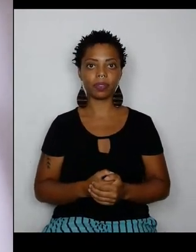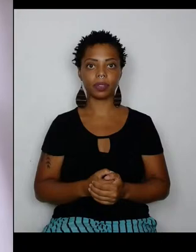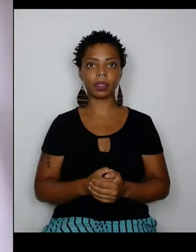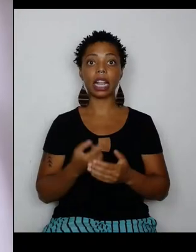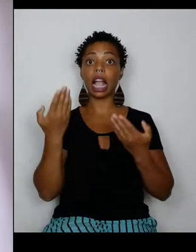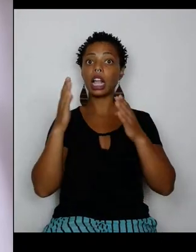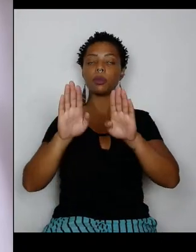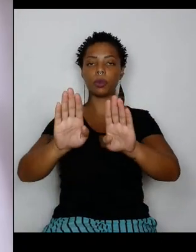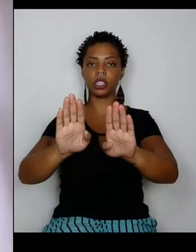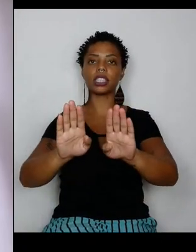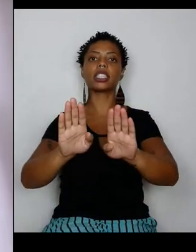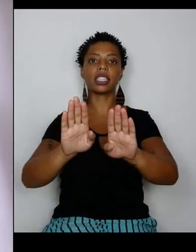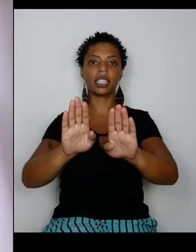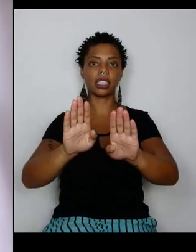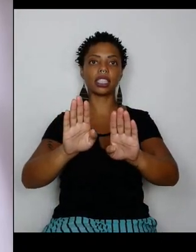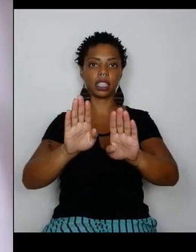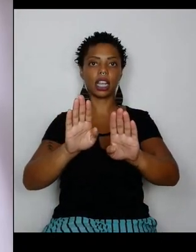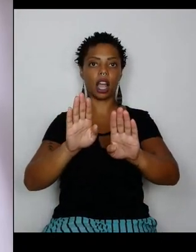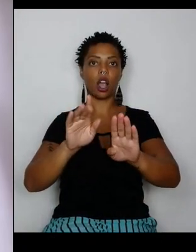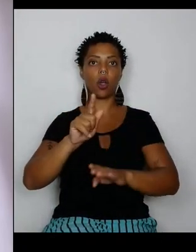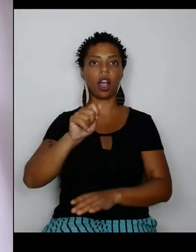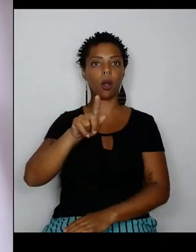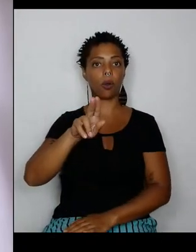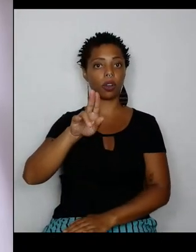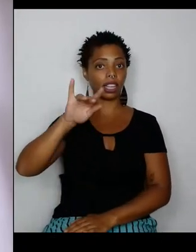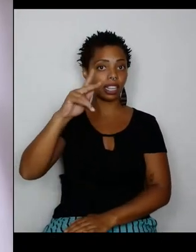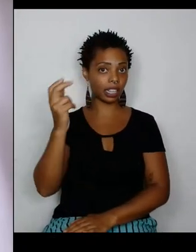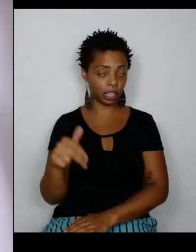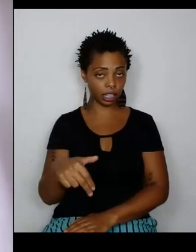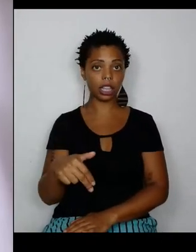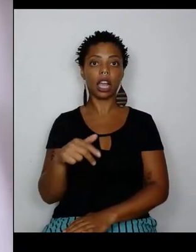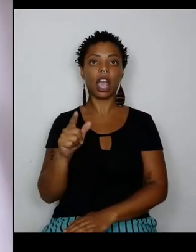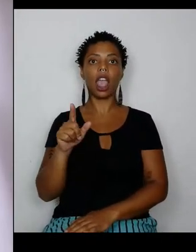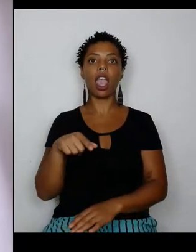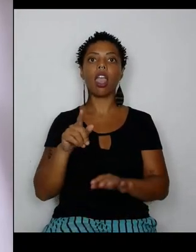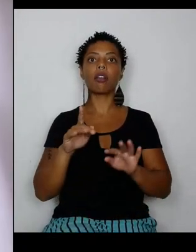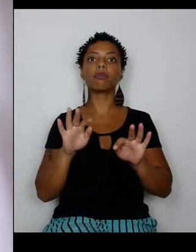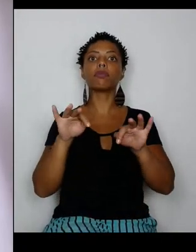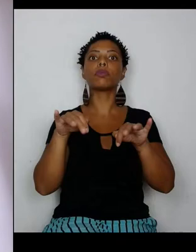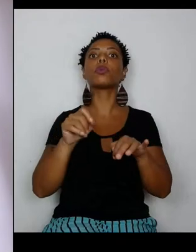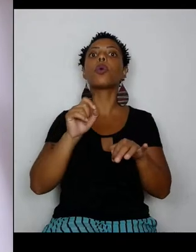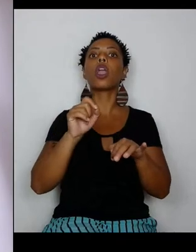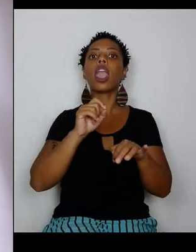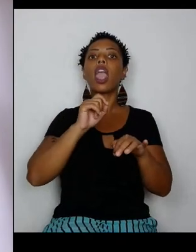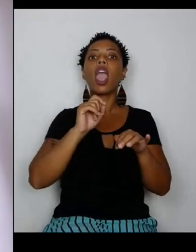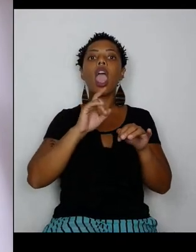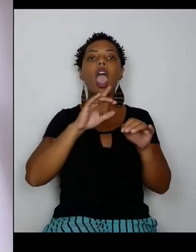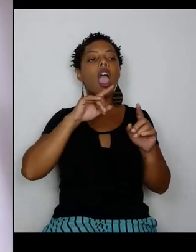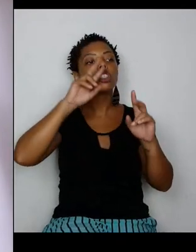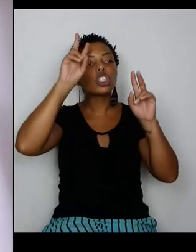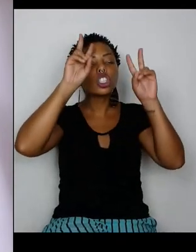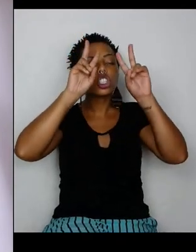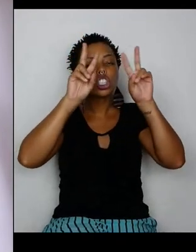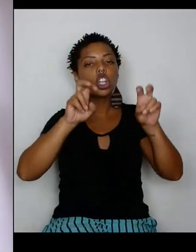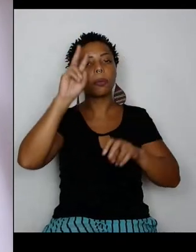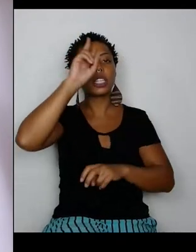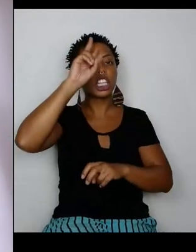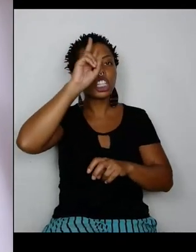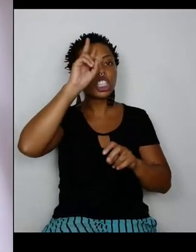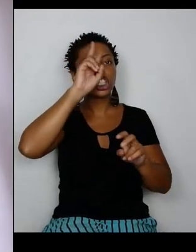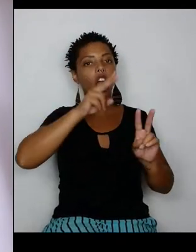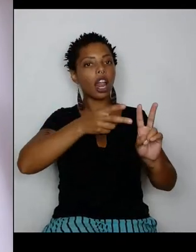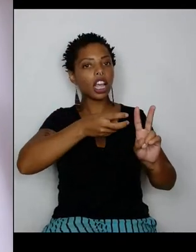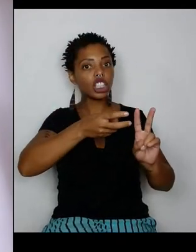we're going to be holding today this exhibition is part of the cycle dedicated to indigenous